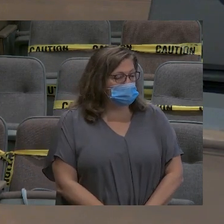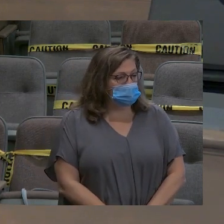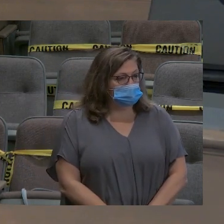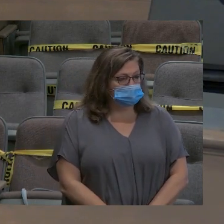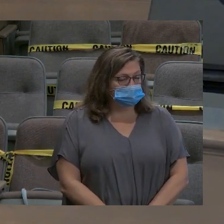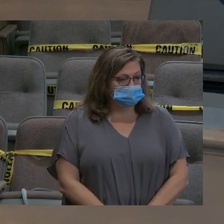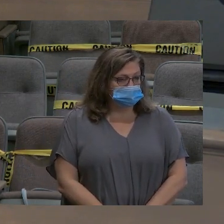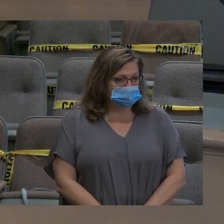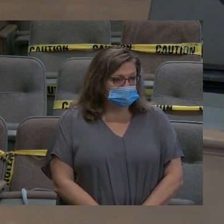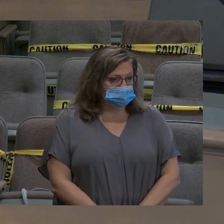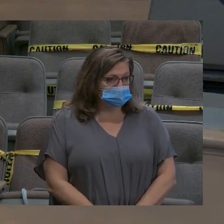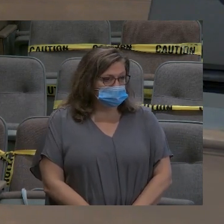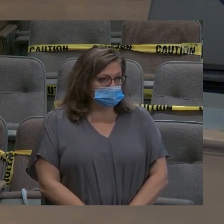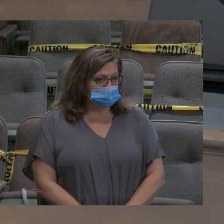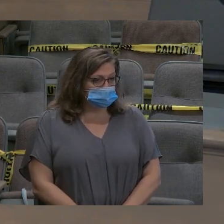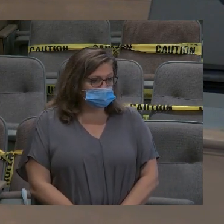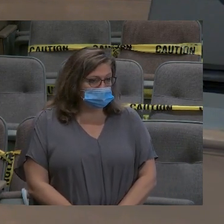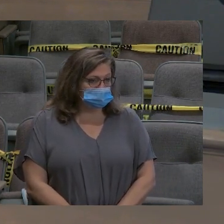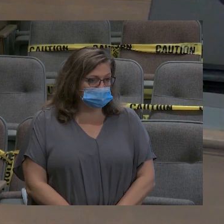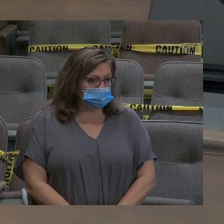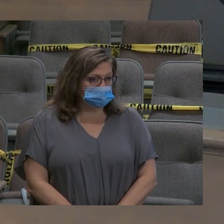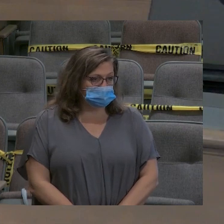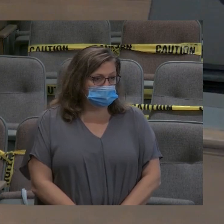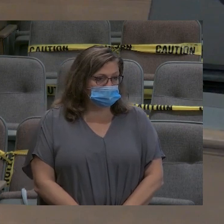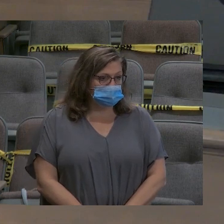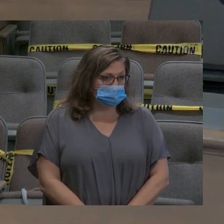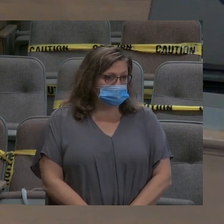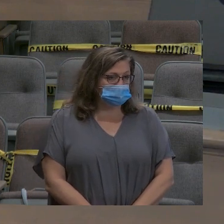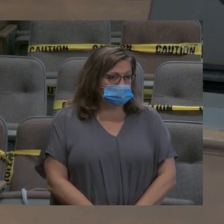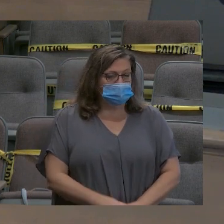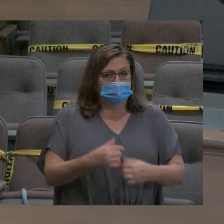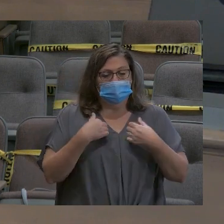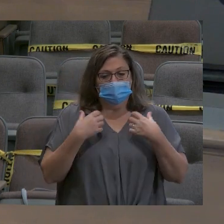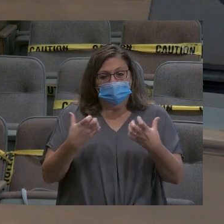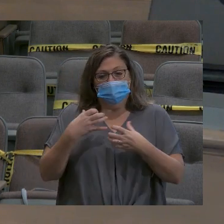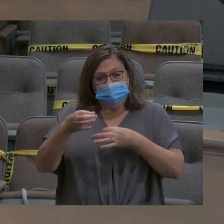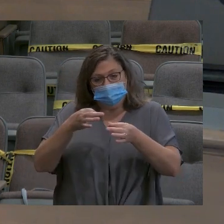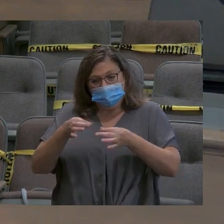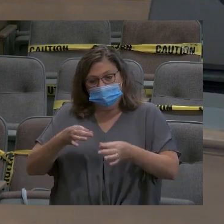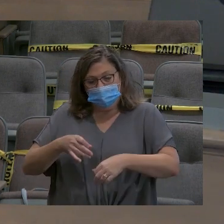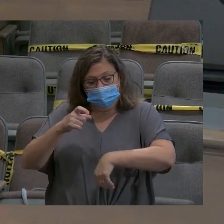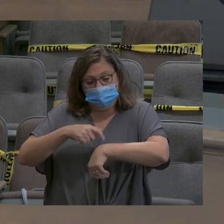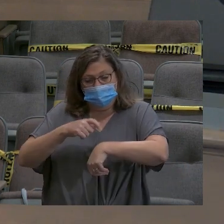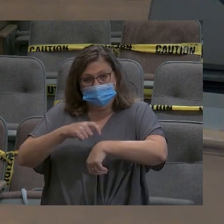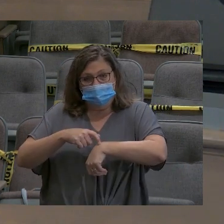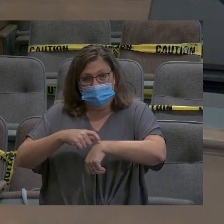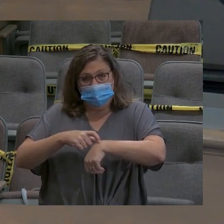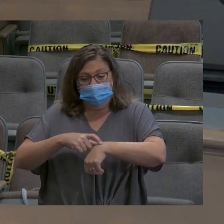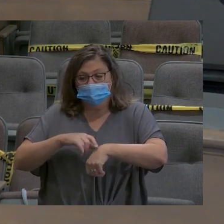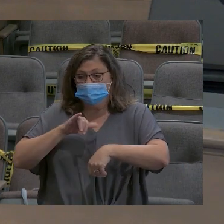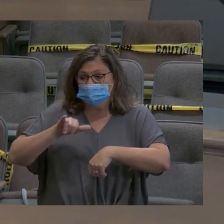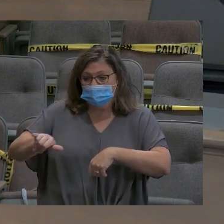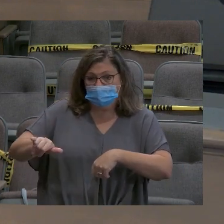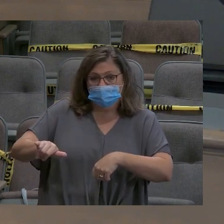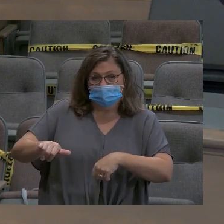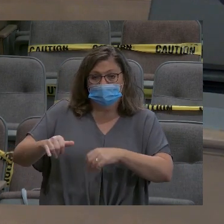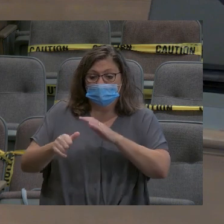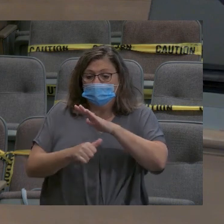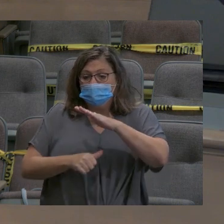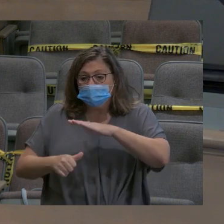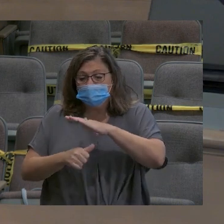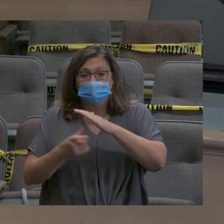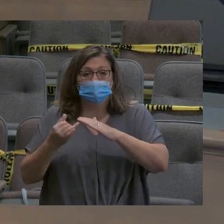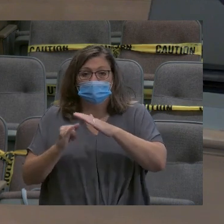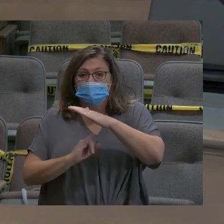explain the time period and why we have chosen those time periods. So let's